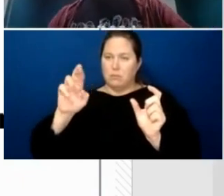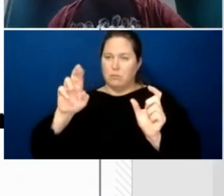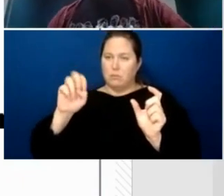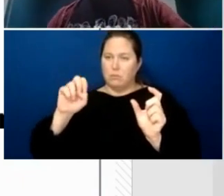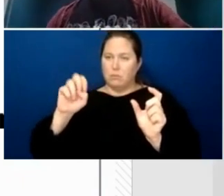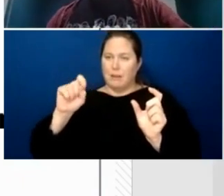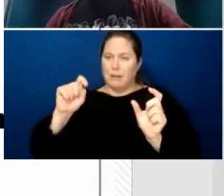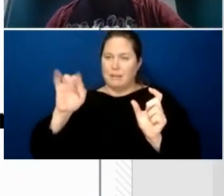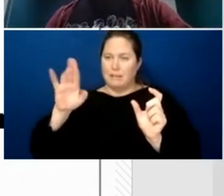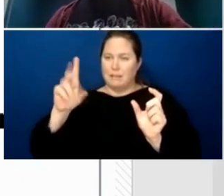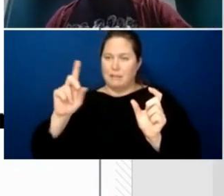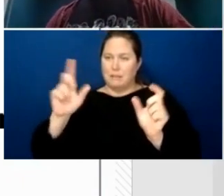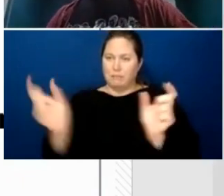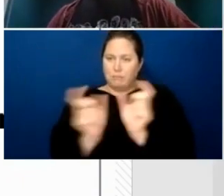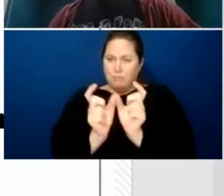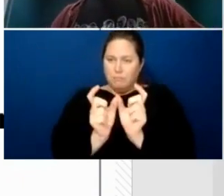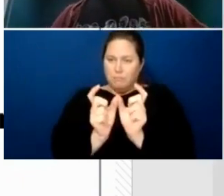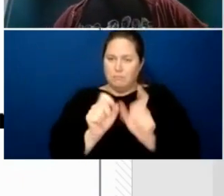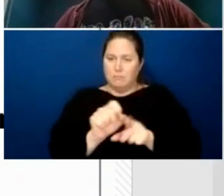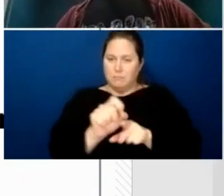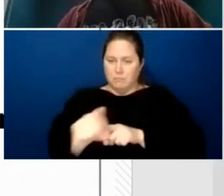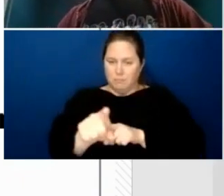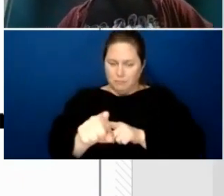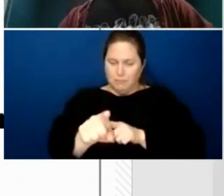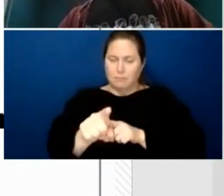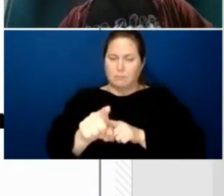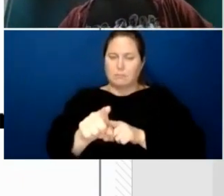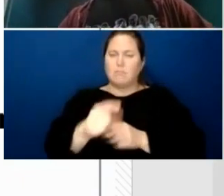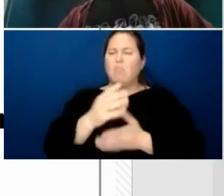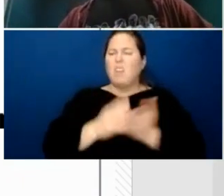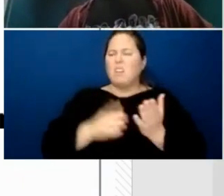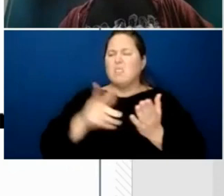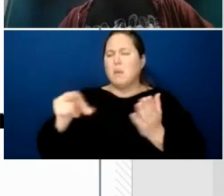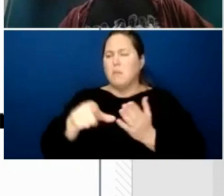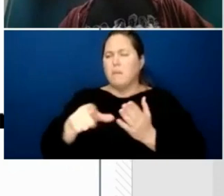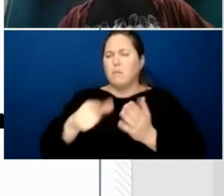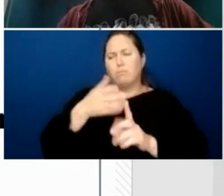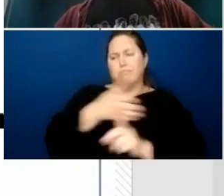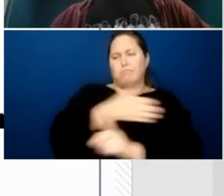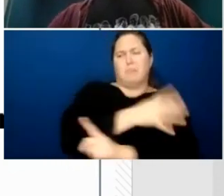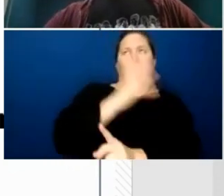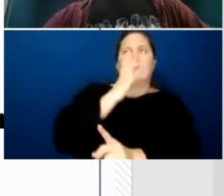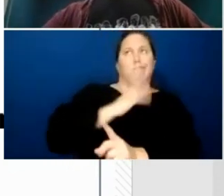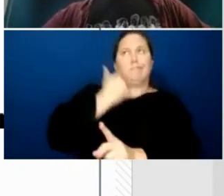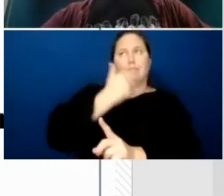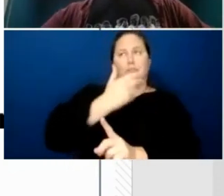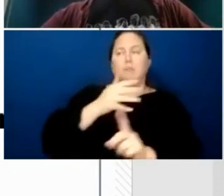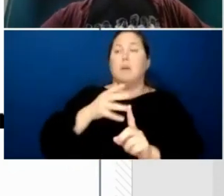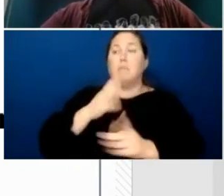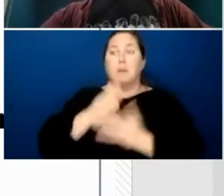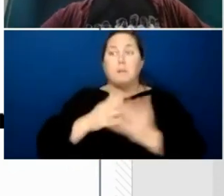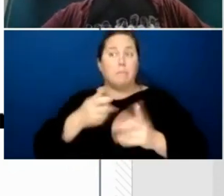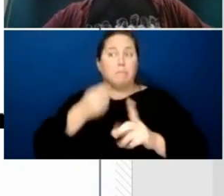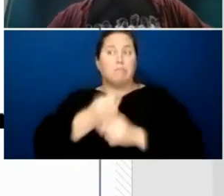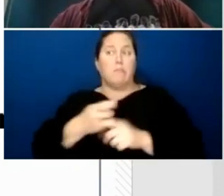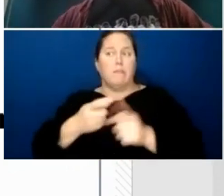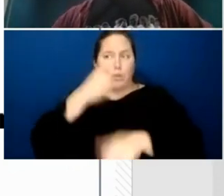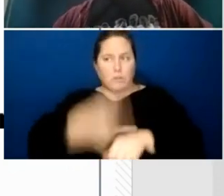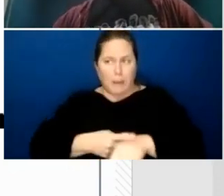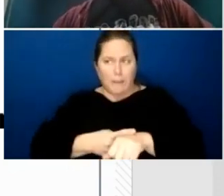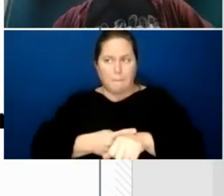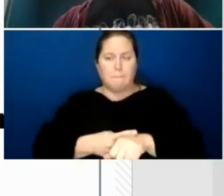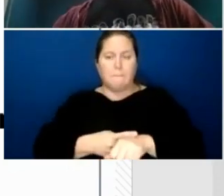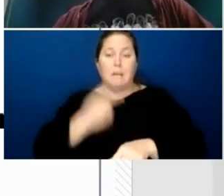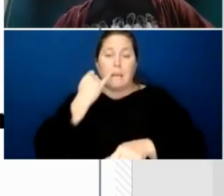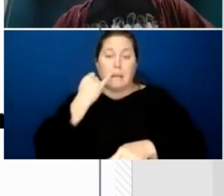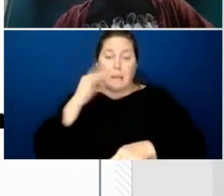to the Rubin community, some of you have been to many of our sessions, some of you are brand new, we will put a 5-minute invite on your calendar